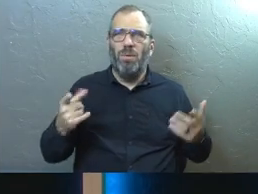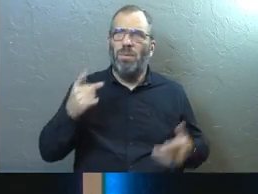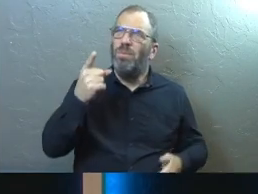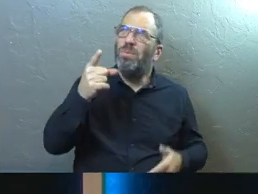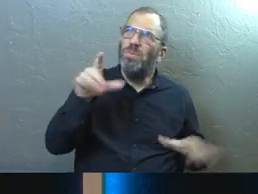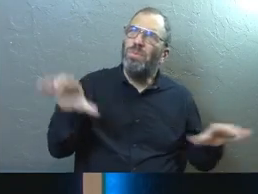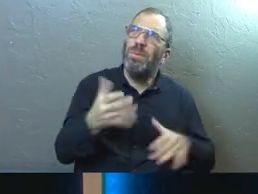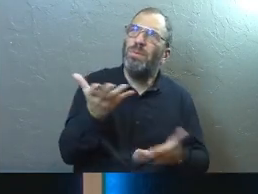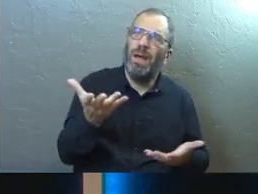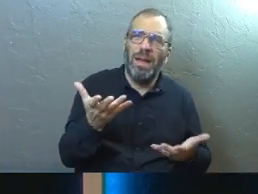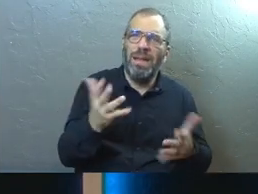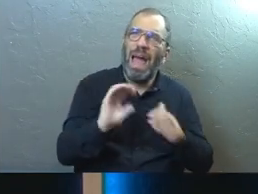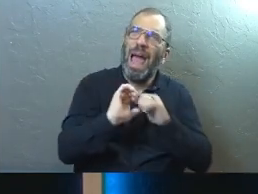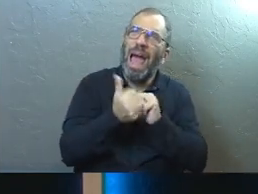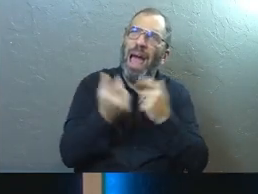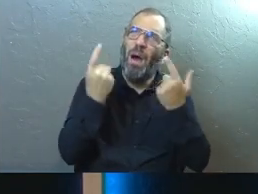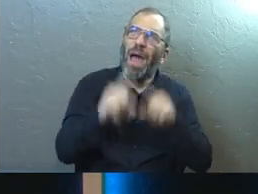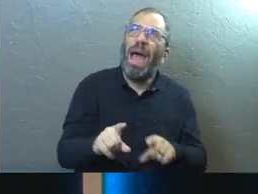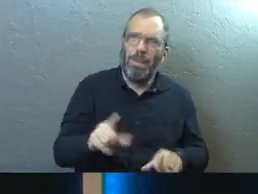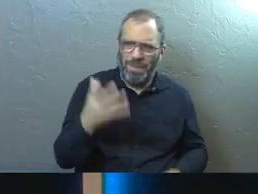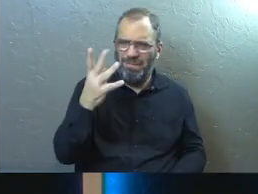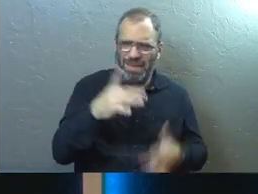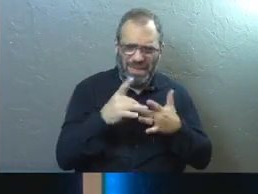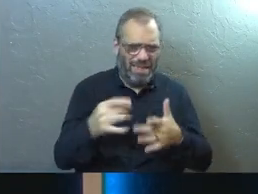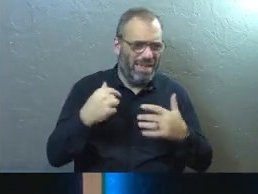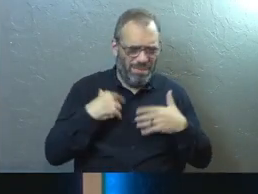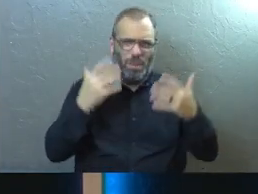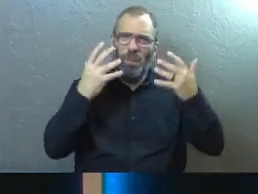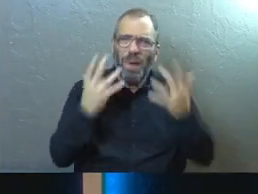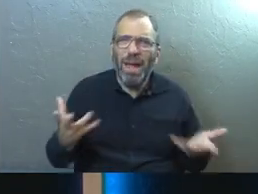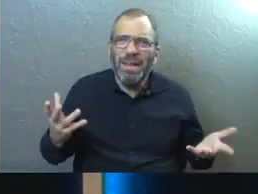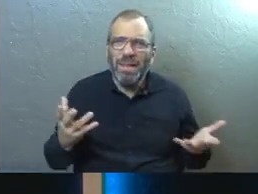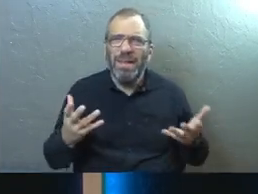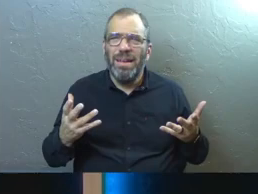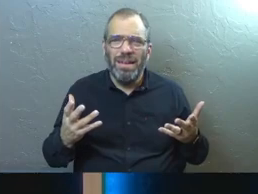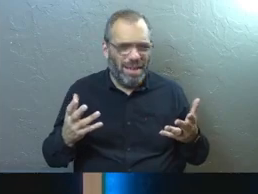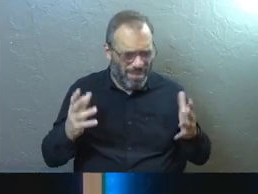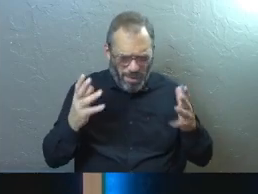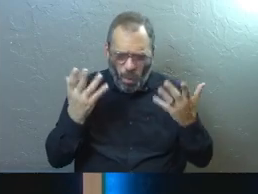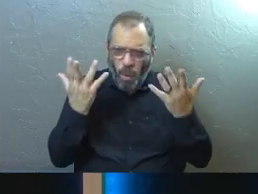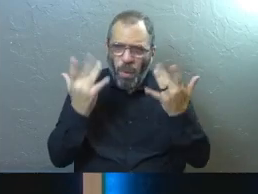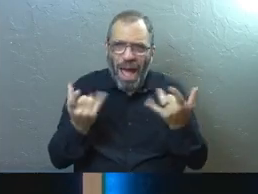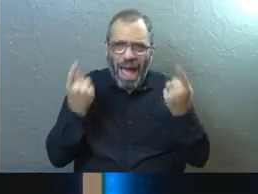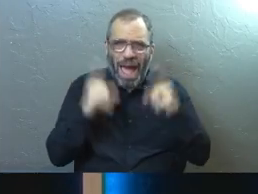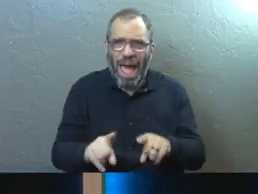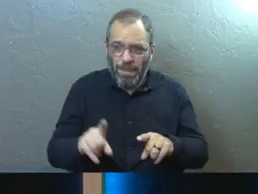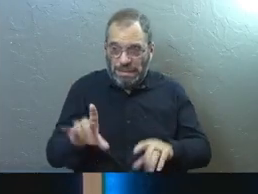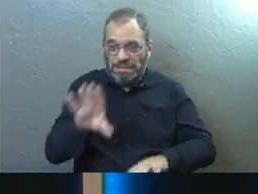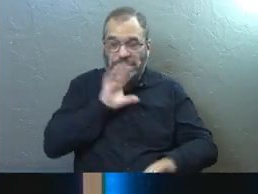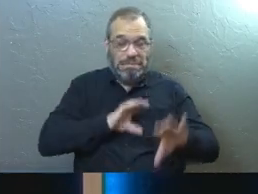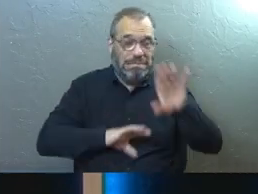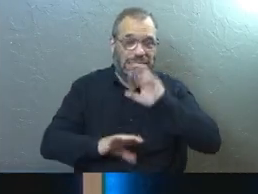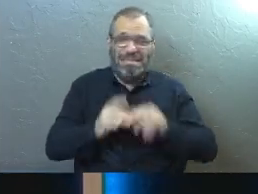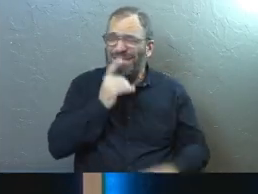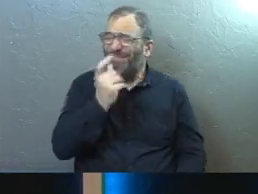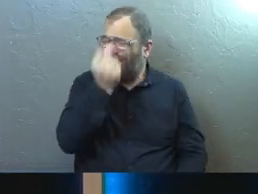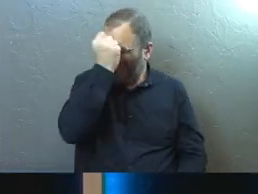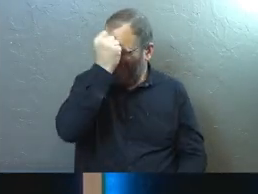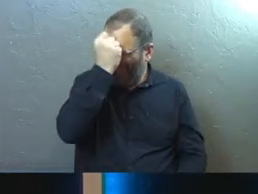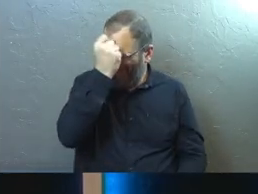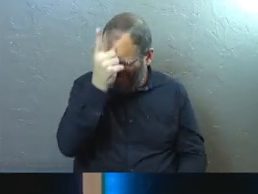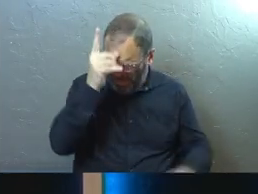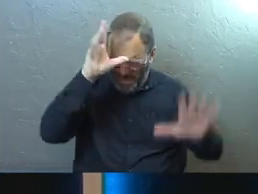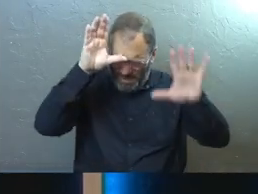doing? Like, how is this what he was leading us to? Why did this happen? And we're frustrated and we don't understand.